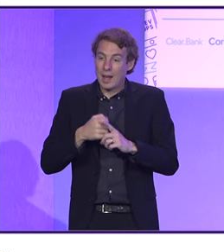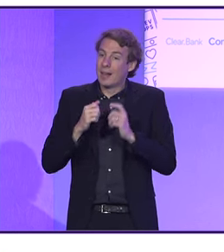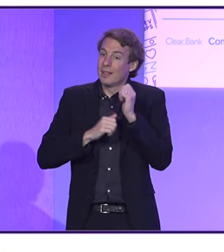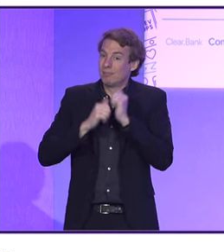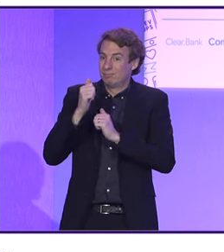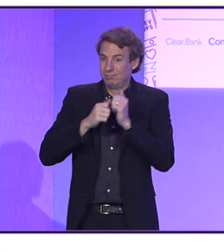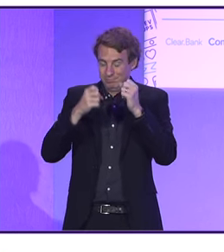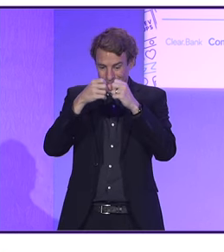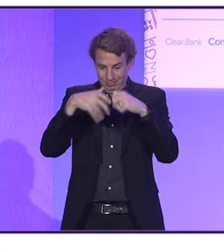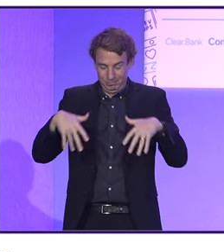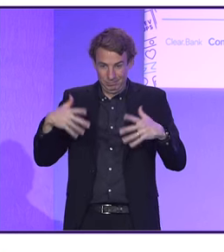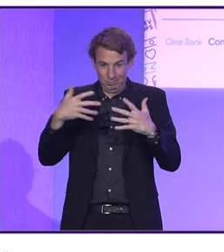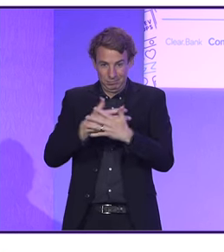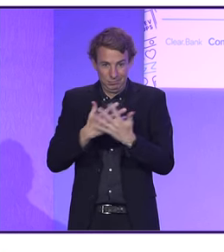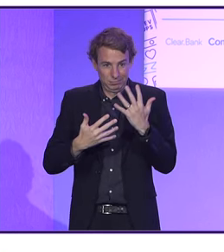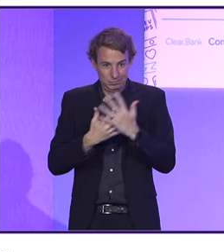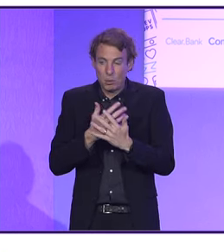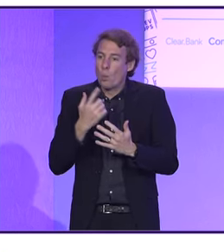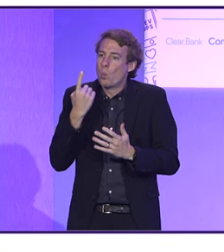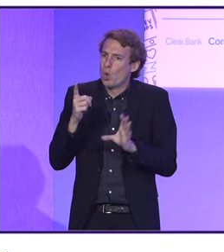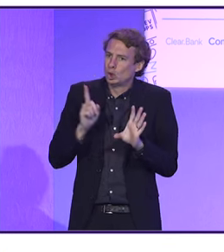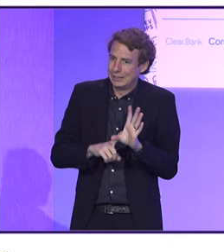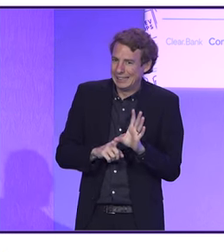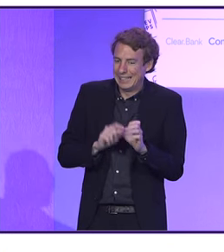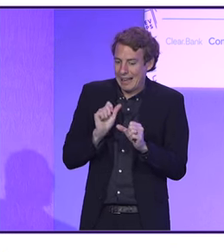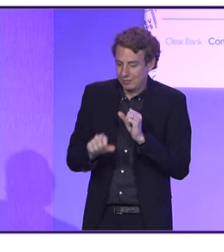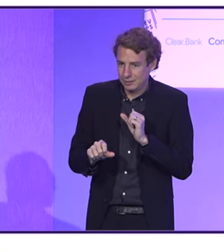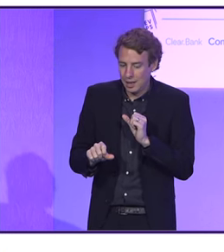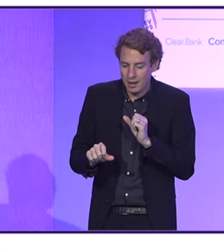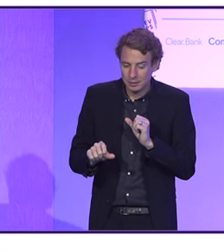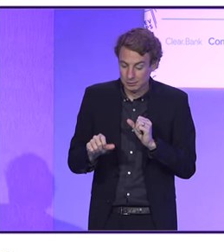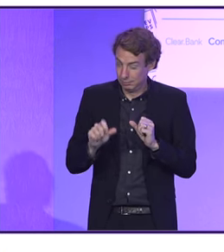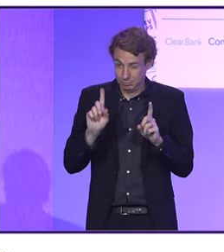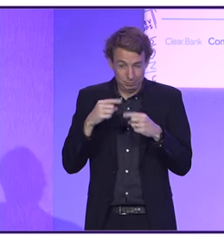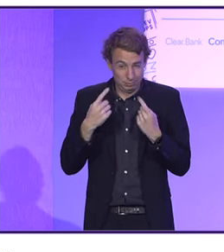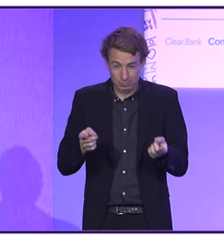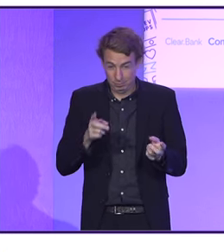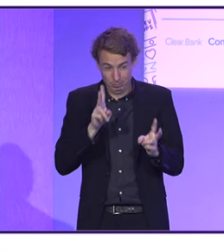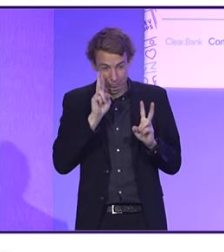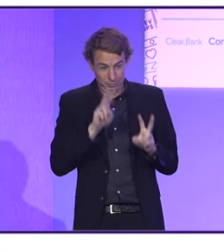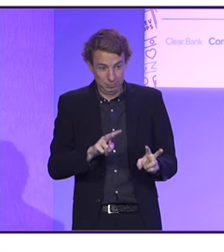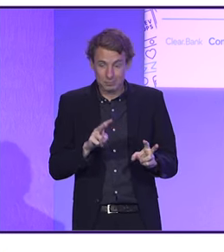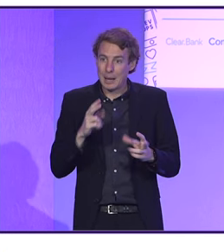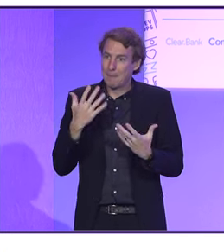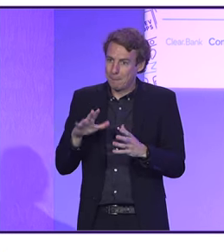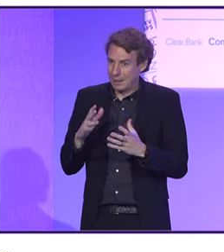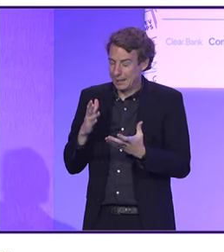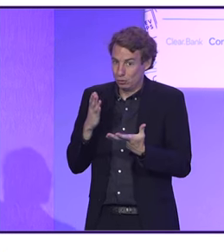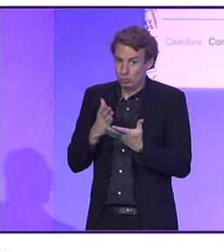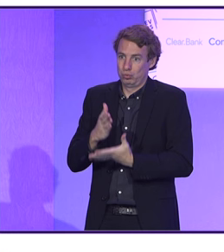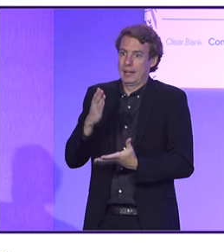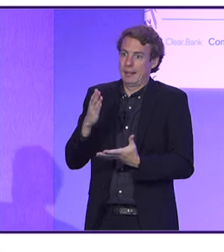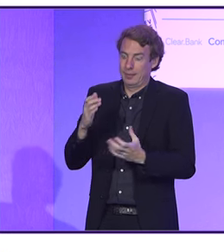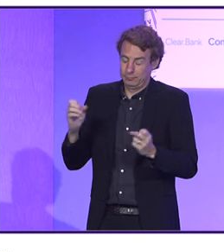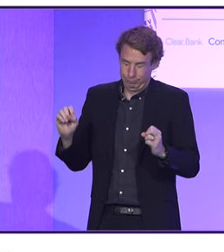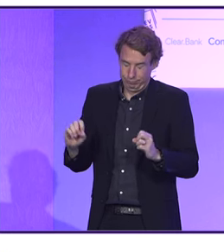after launch. And this is way, way too small for anyone to read, but it's here to illustrate just how real things got, how quickly. So I'm not going to go